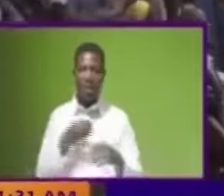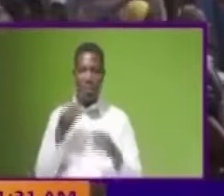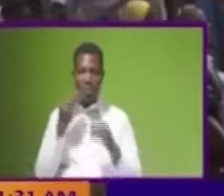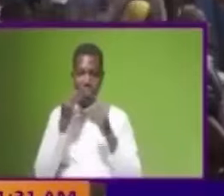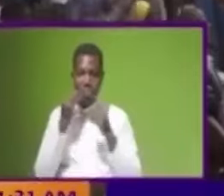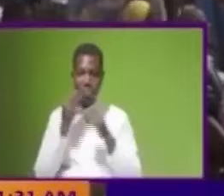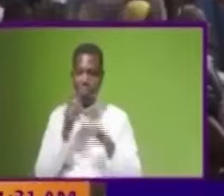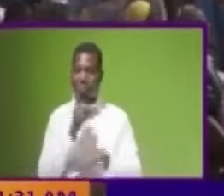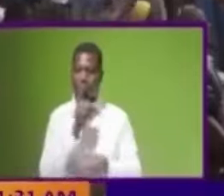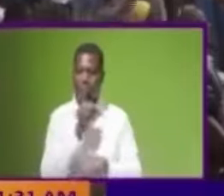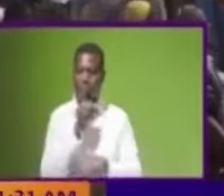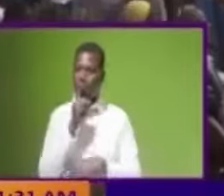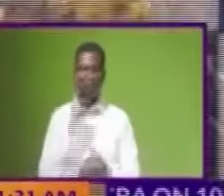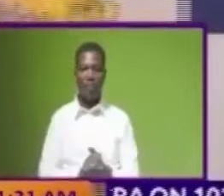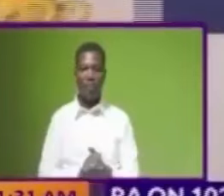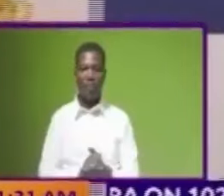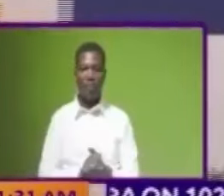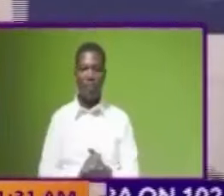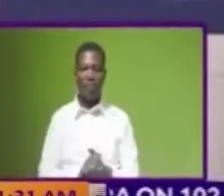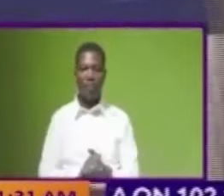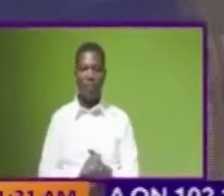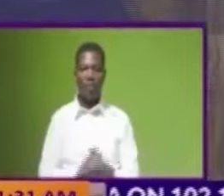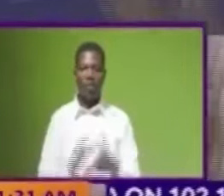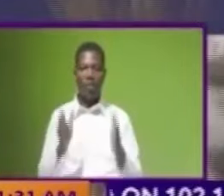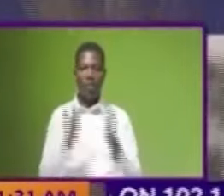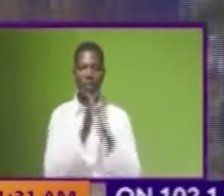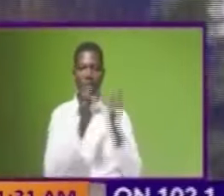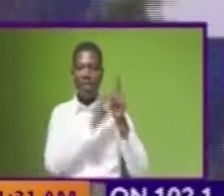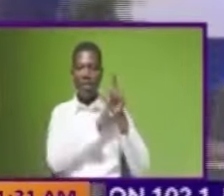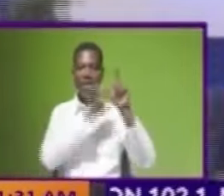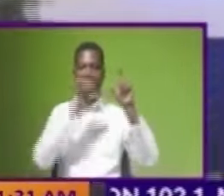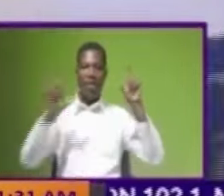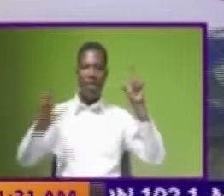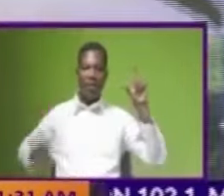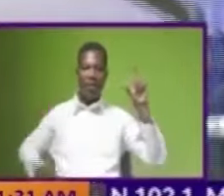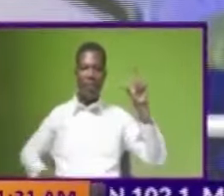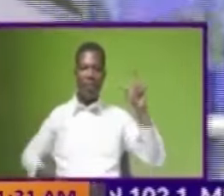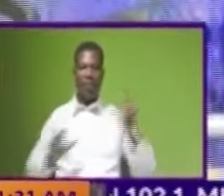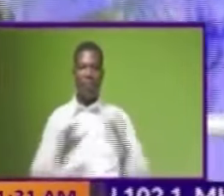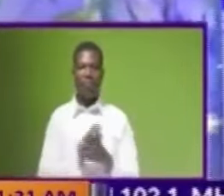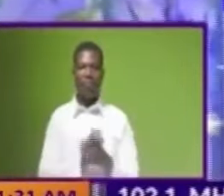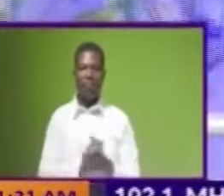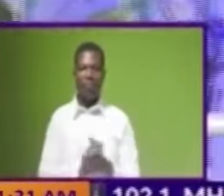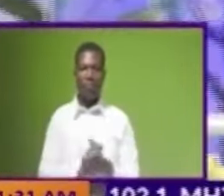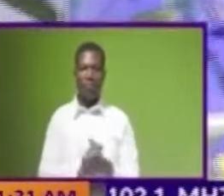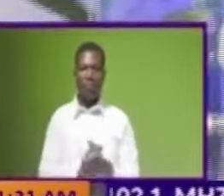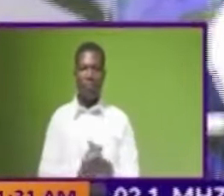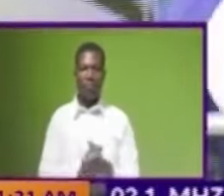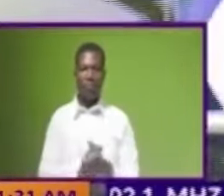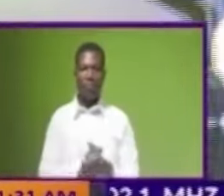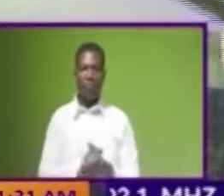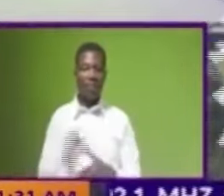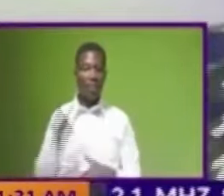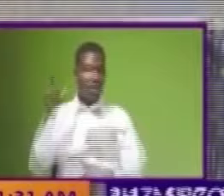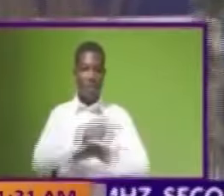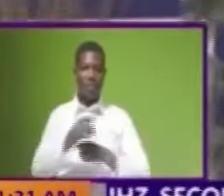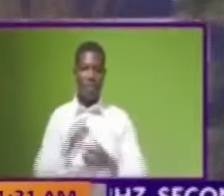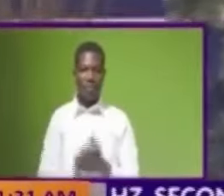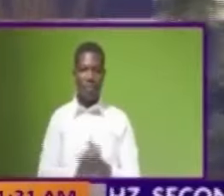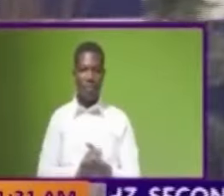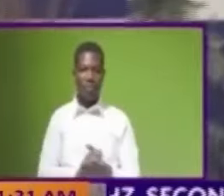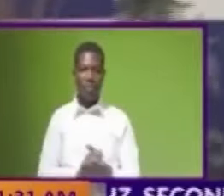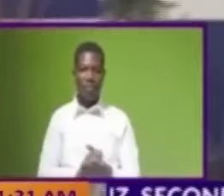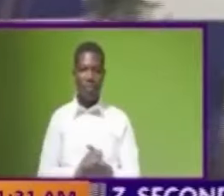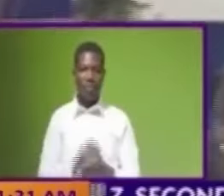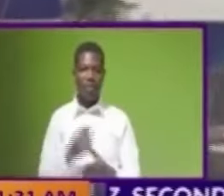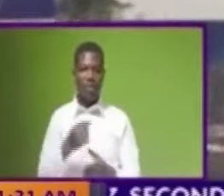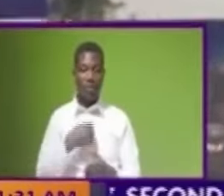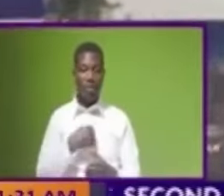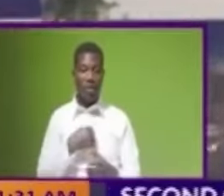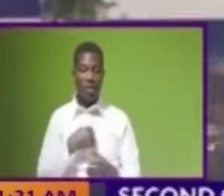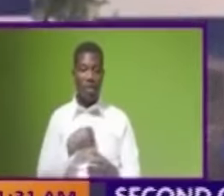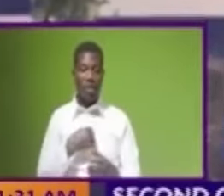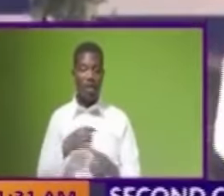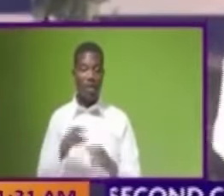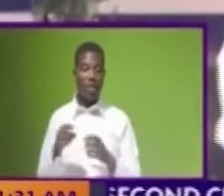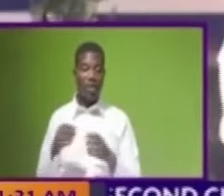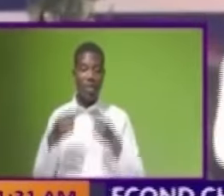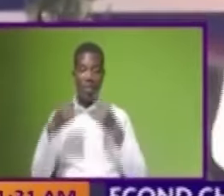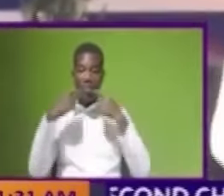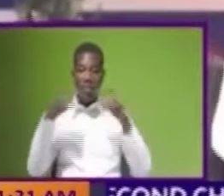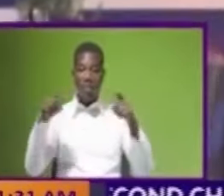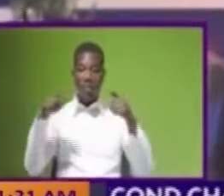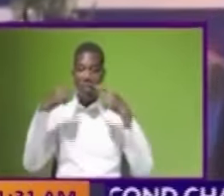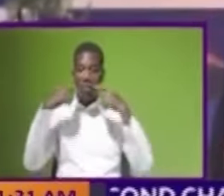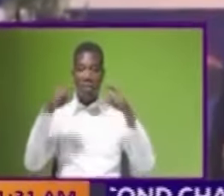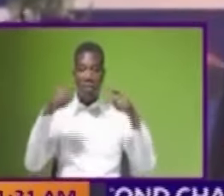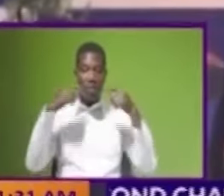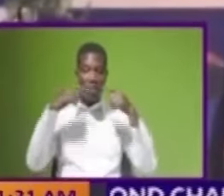she wo bi aso camera di papa temo a na ba chere me se ne kwase ye kwane sa pe Eti me duro point ko